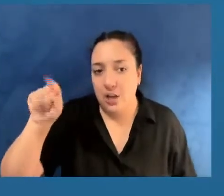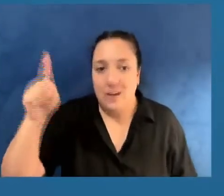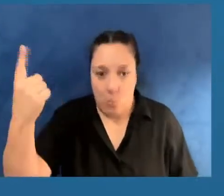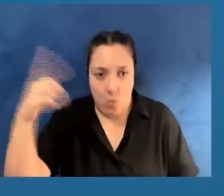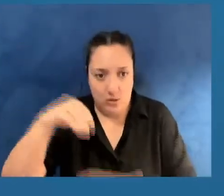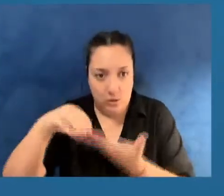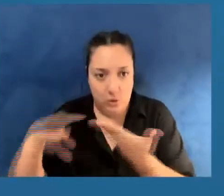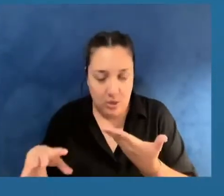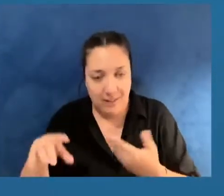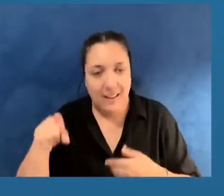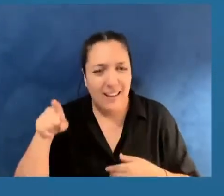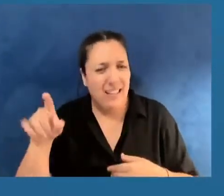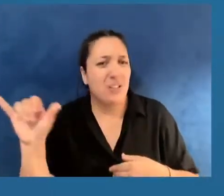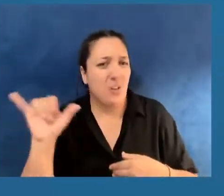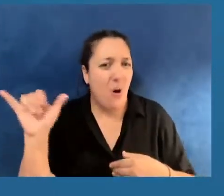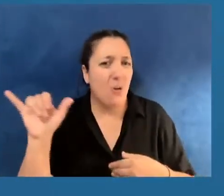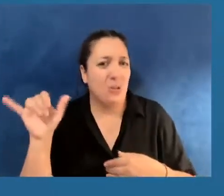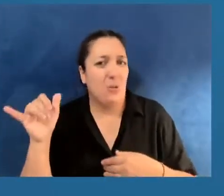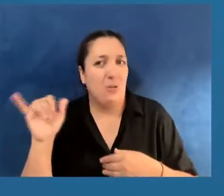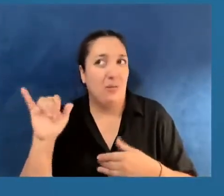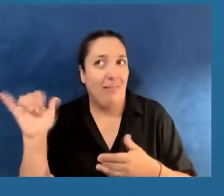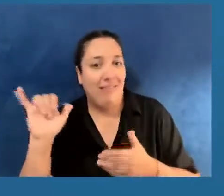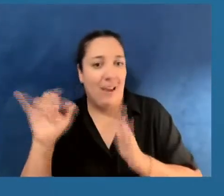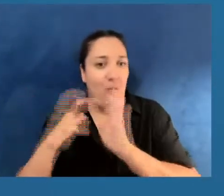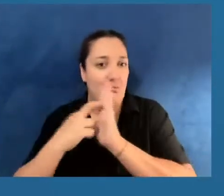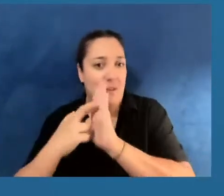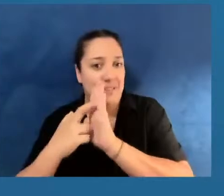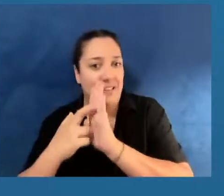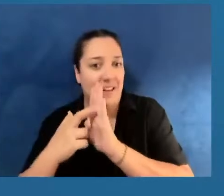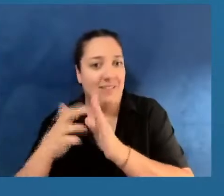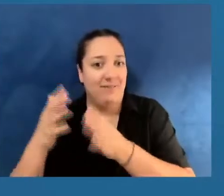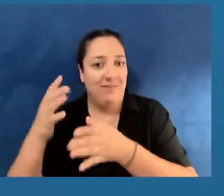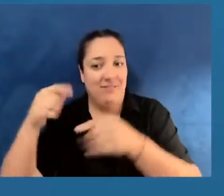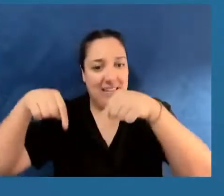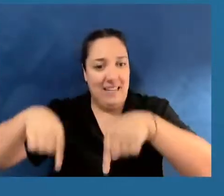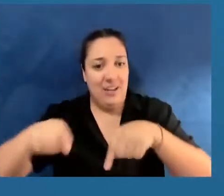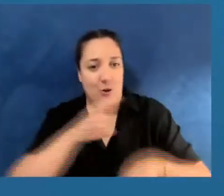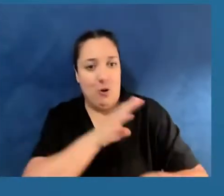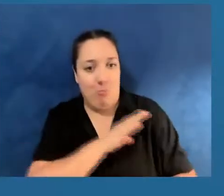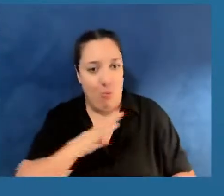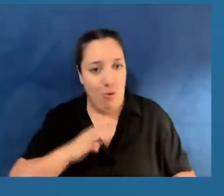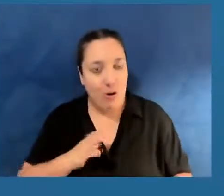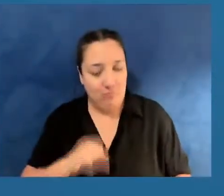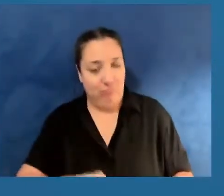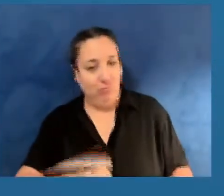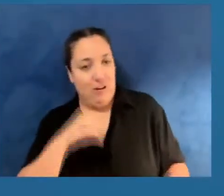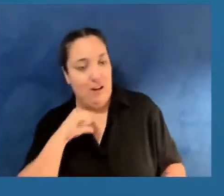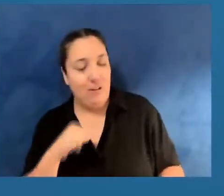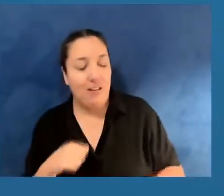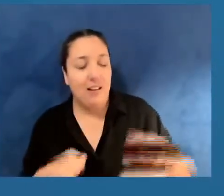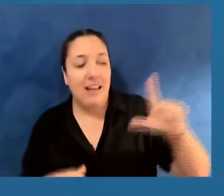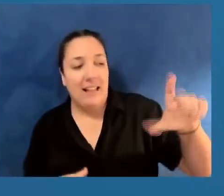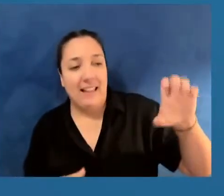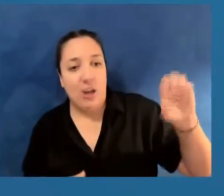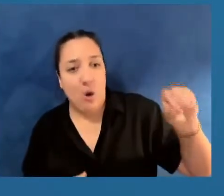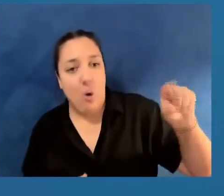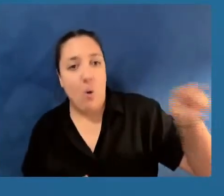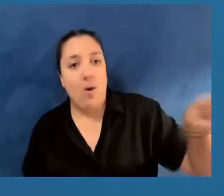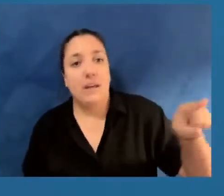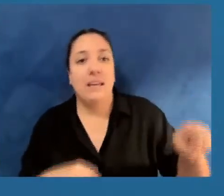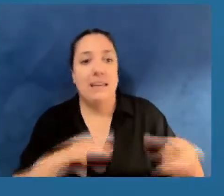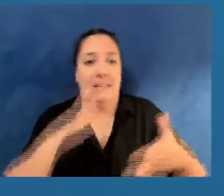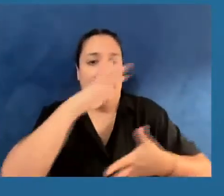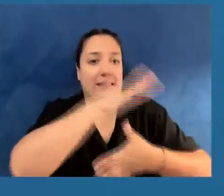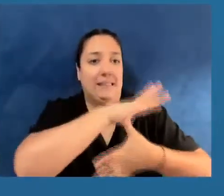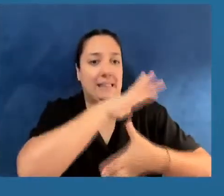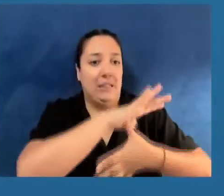hoc board member too, so she's on the school board, and we're really proud of that, and Leo's a wonderful 12th grade student here. That's why we're doing this. We want